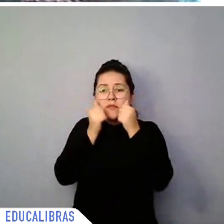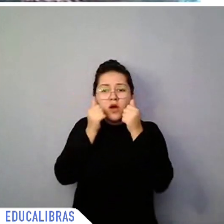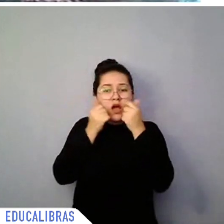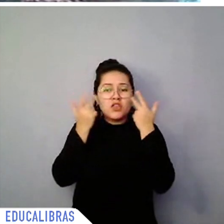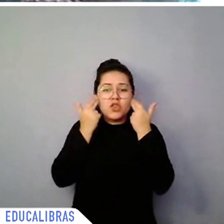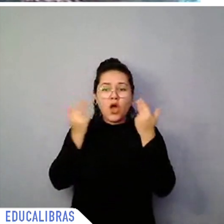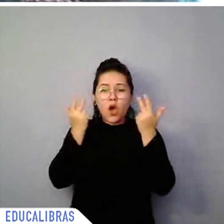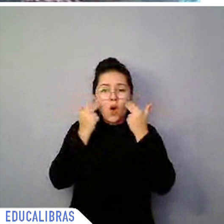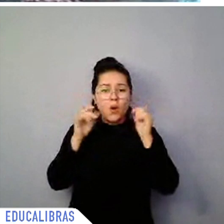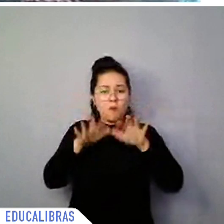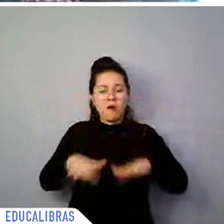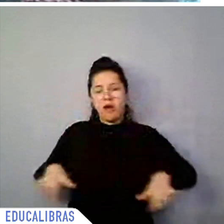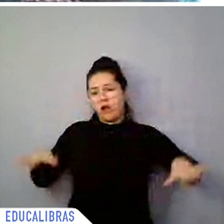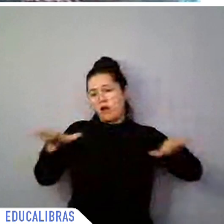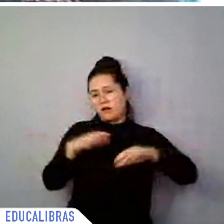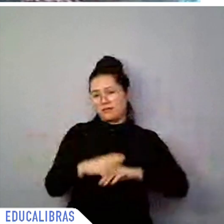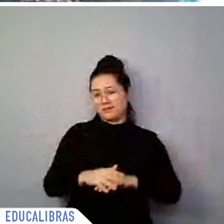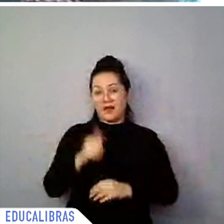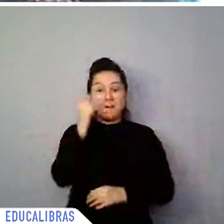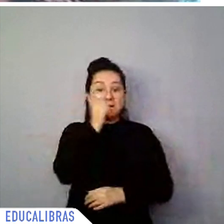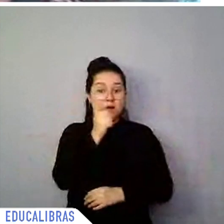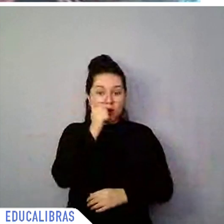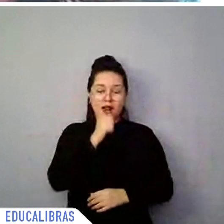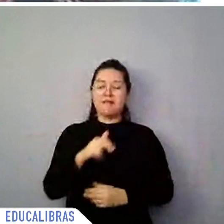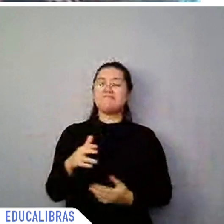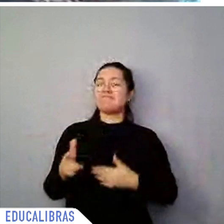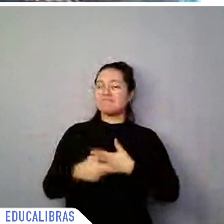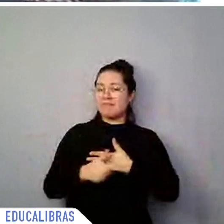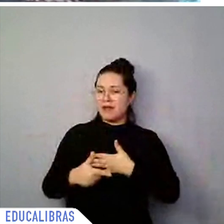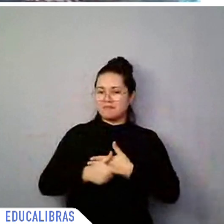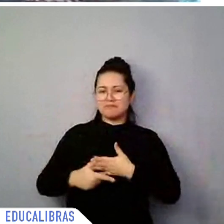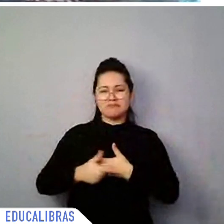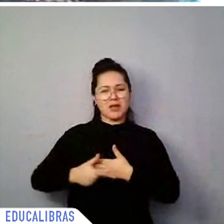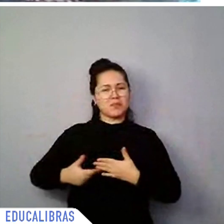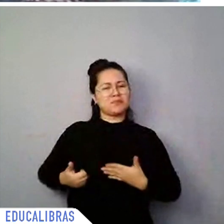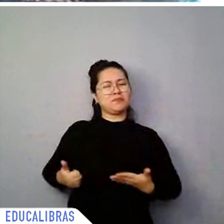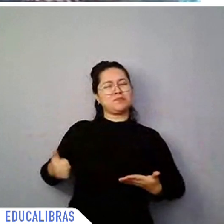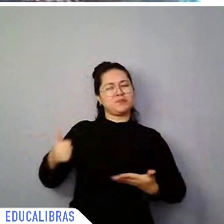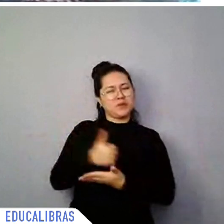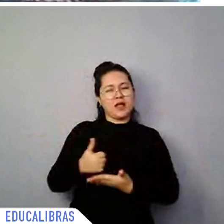basic and common to talk about, and how women are important